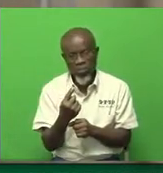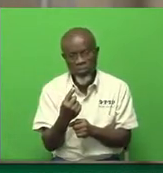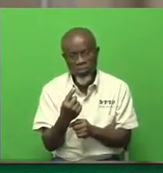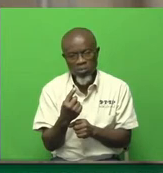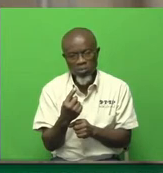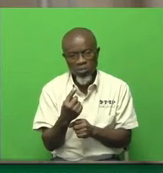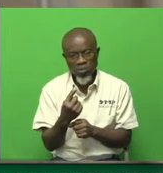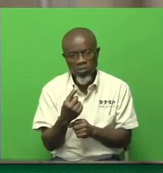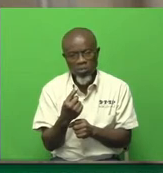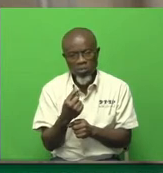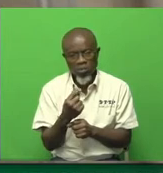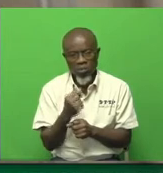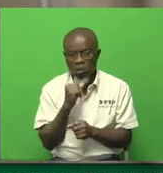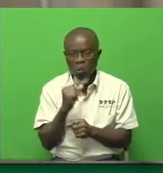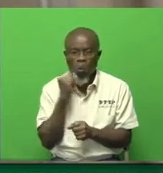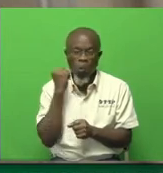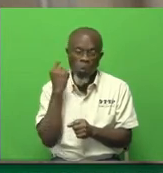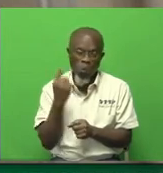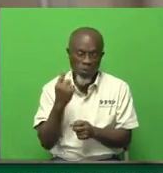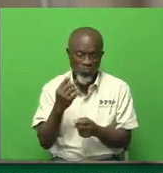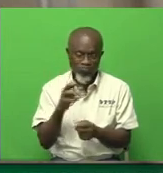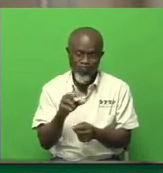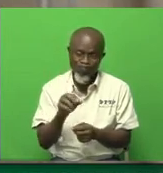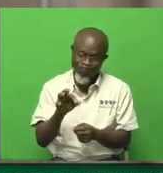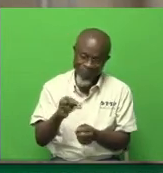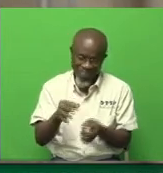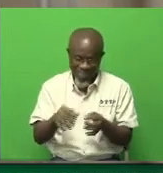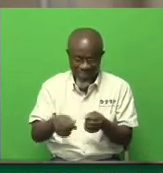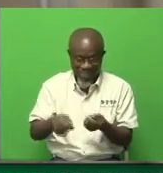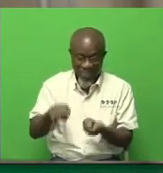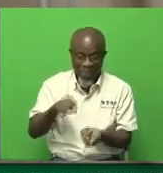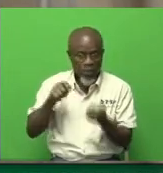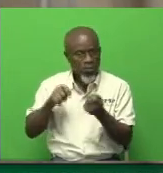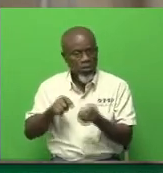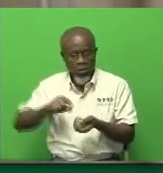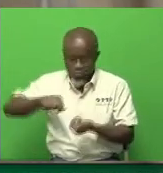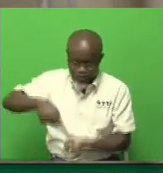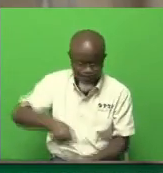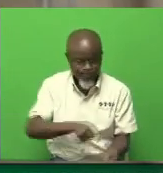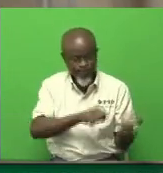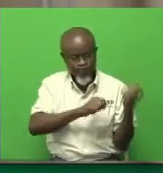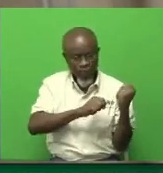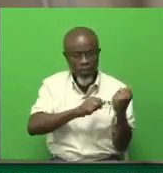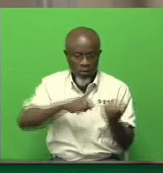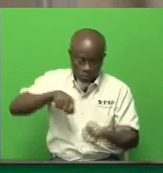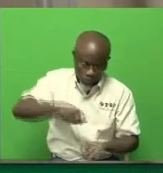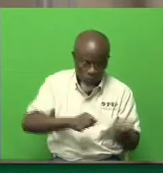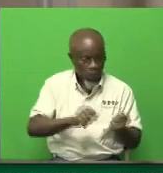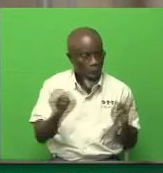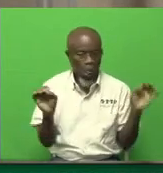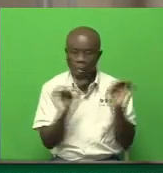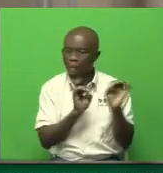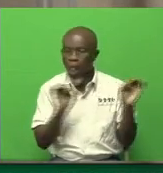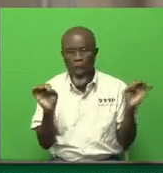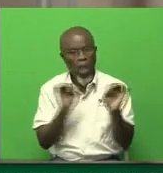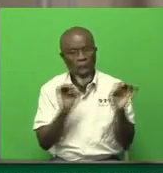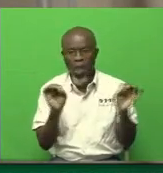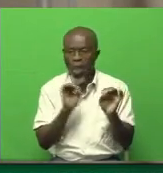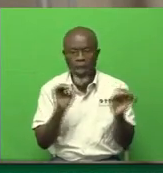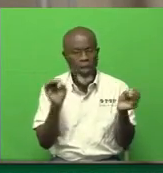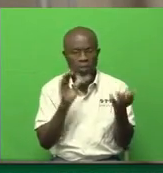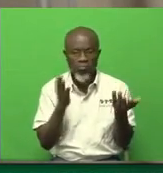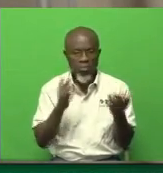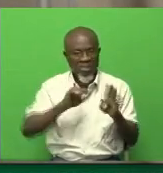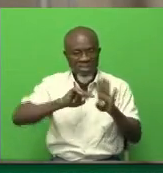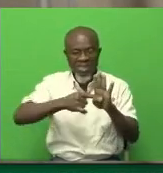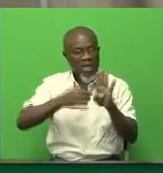not one grain of sand has been committed to the construction of any water modulated treatment plant so